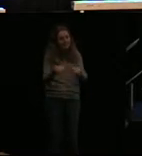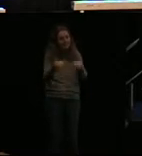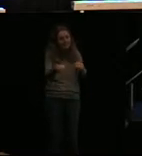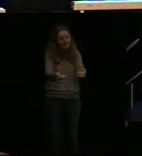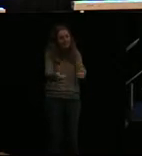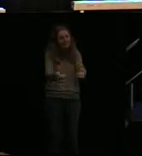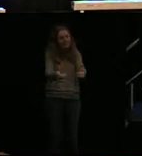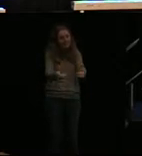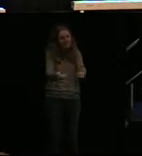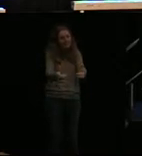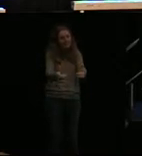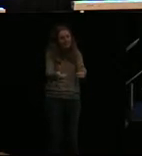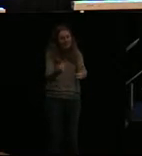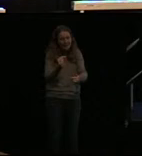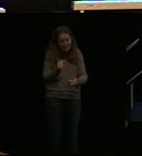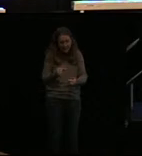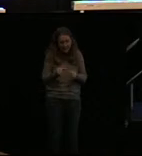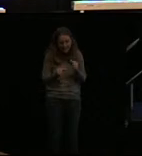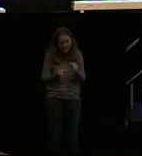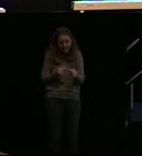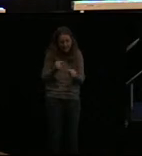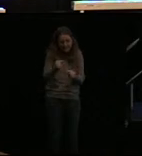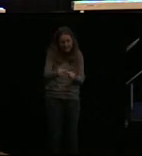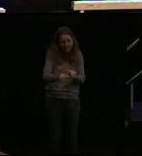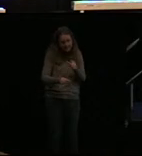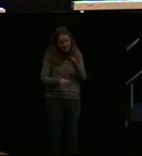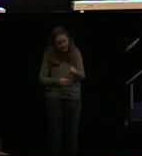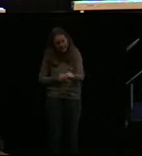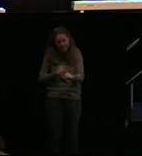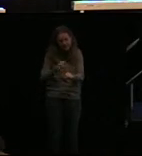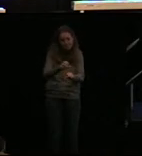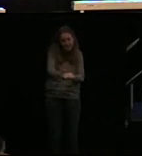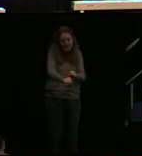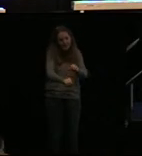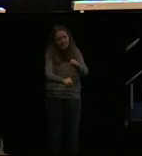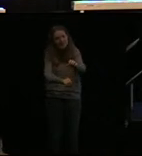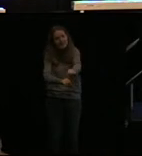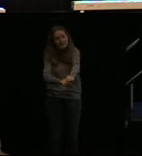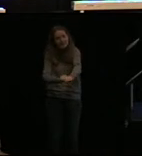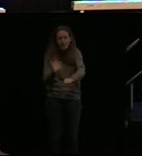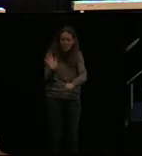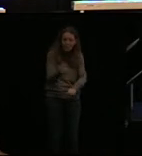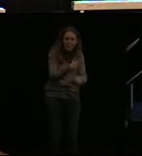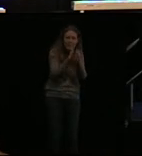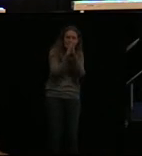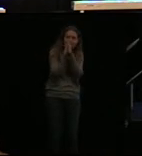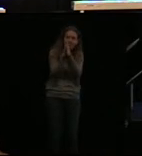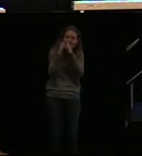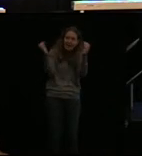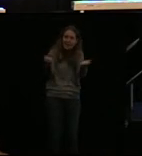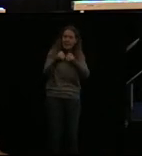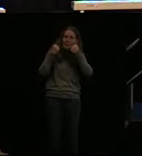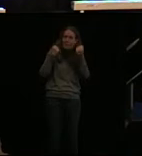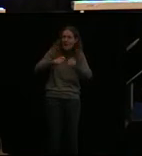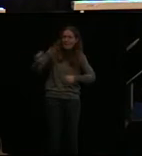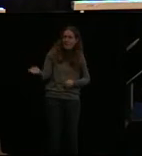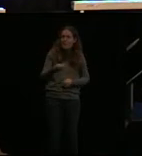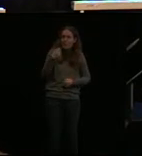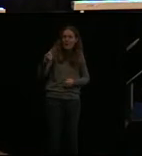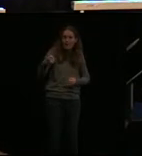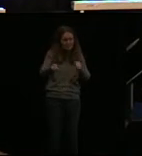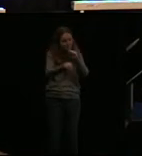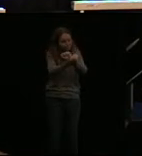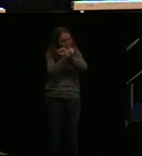forward. Little by little, we're taking ground. Every prayer, a powerful weapon. Strongholds